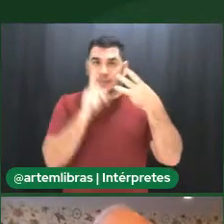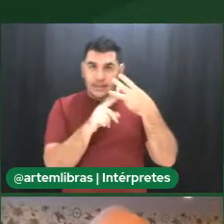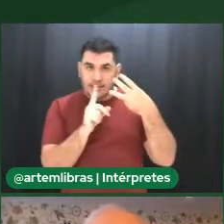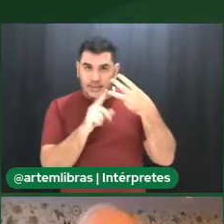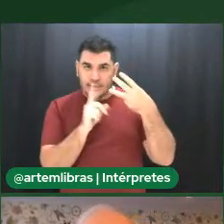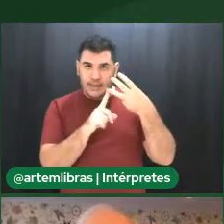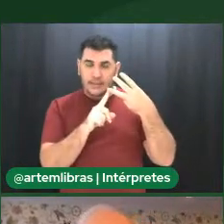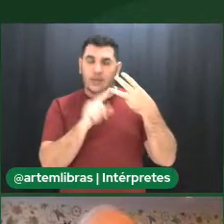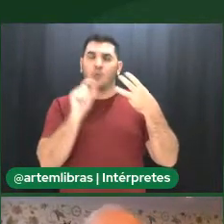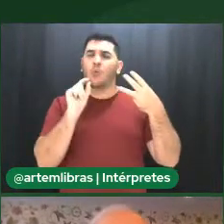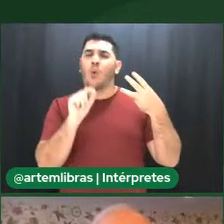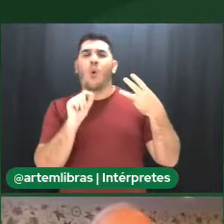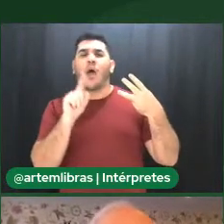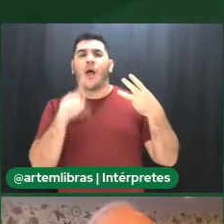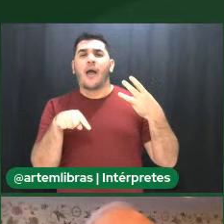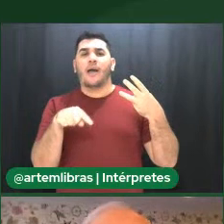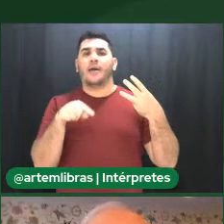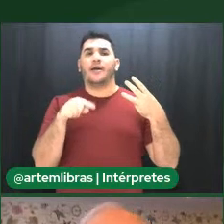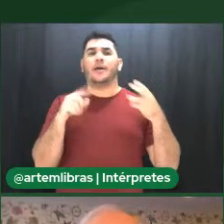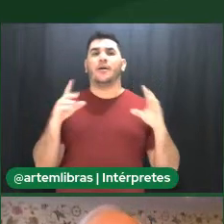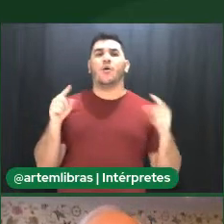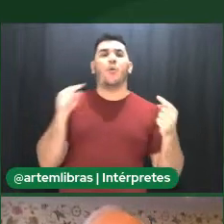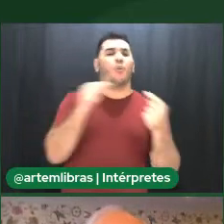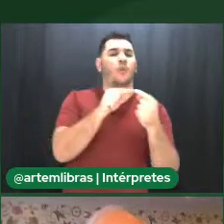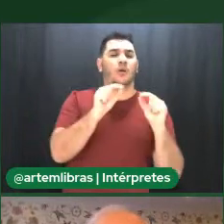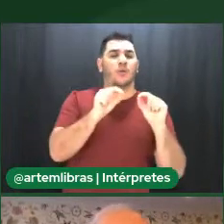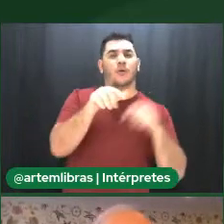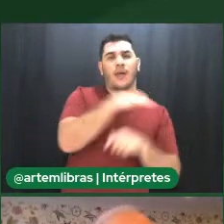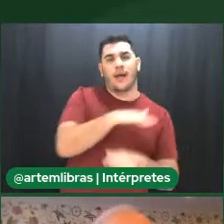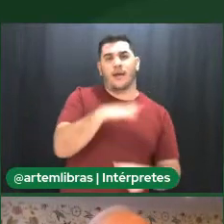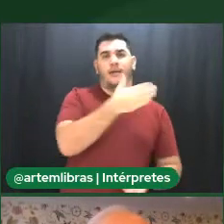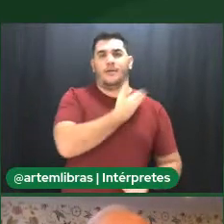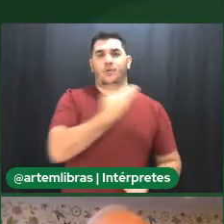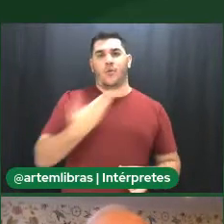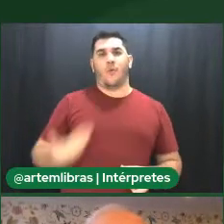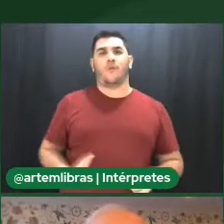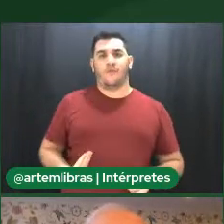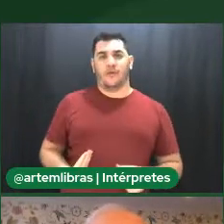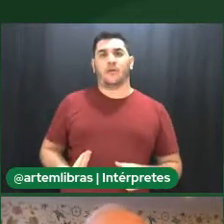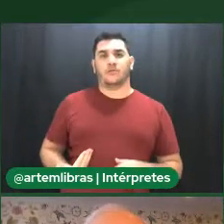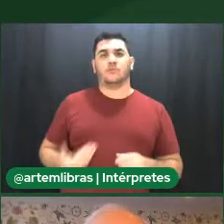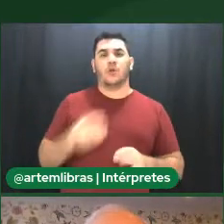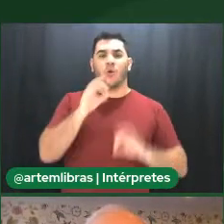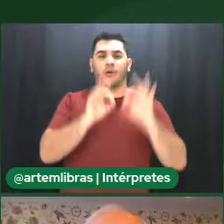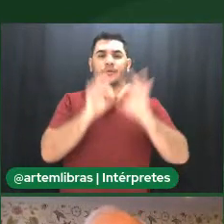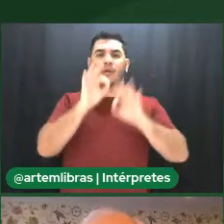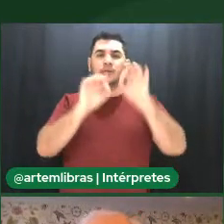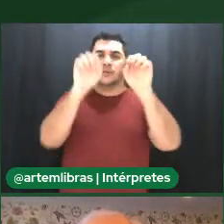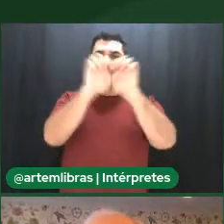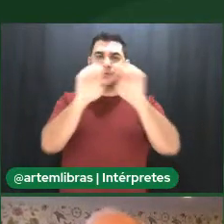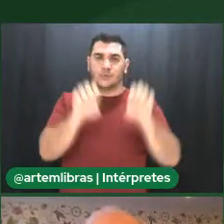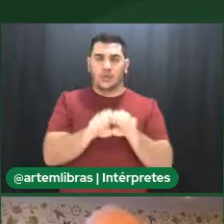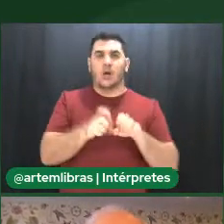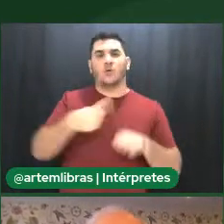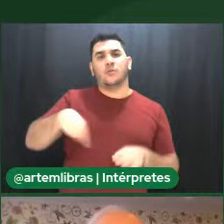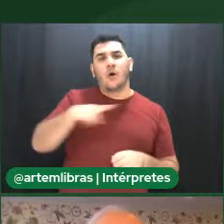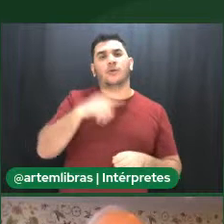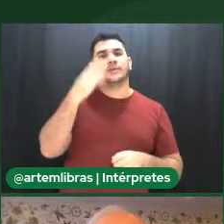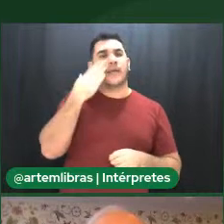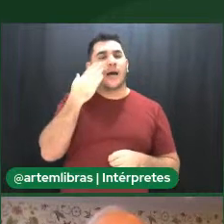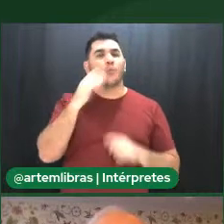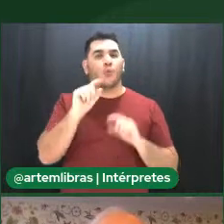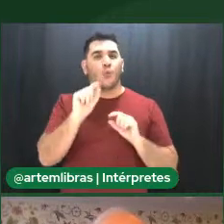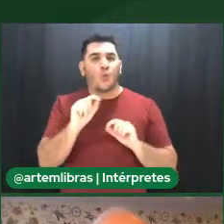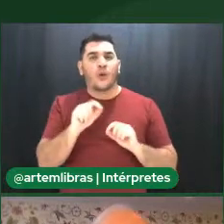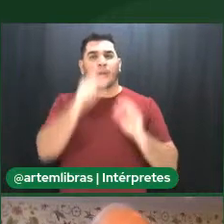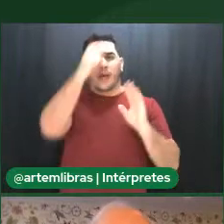system sufficiently powerful, such as AI and Hcai systems, human-centered AI